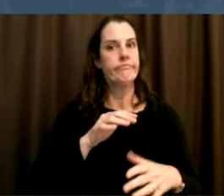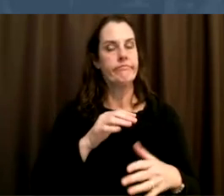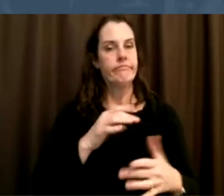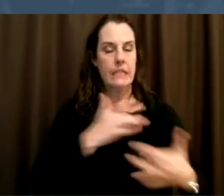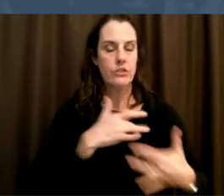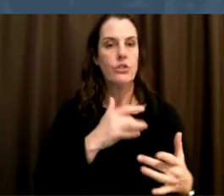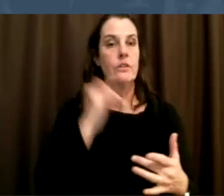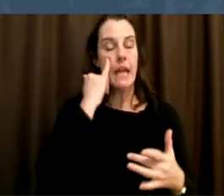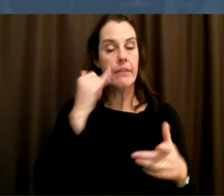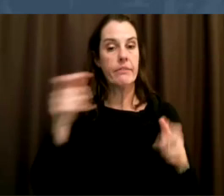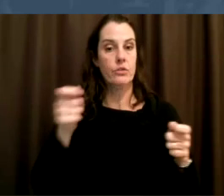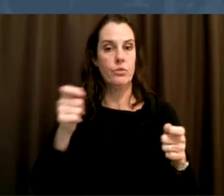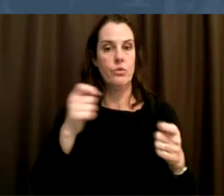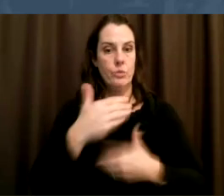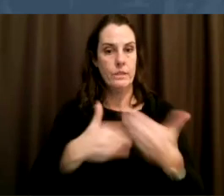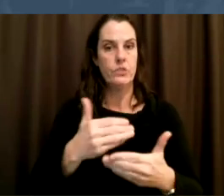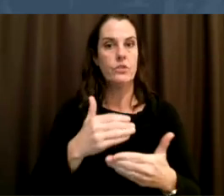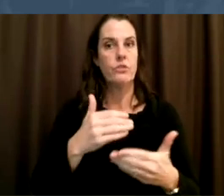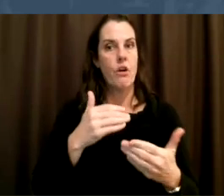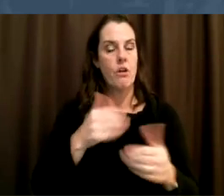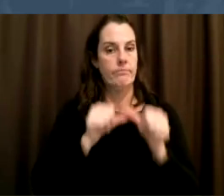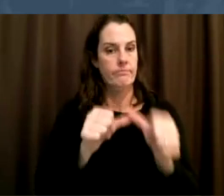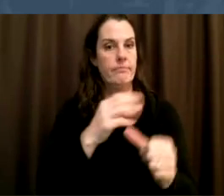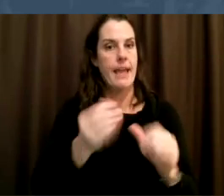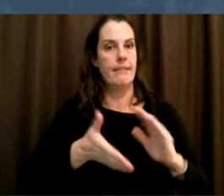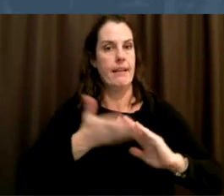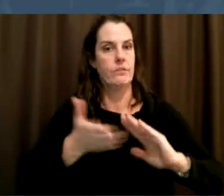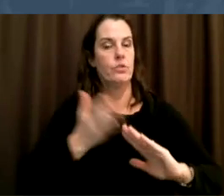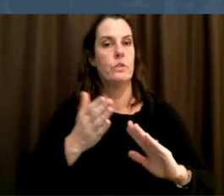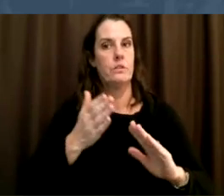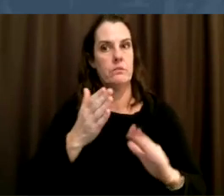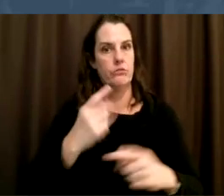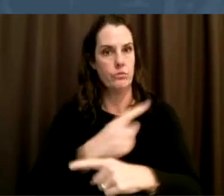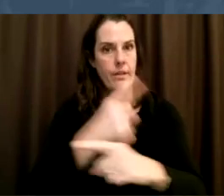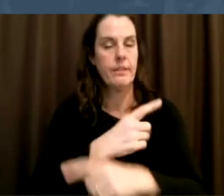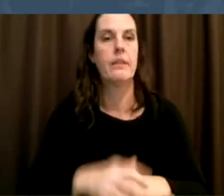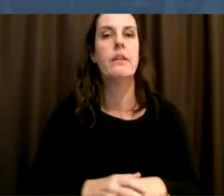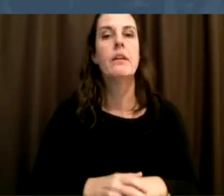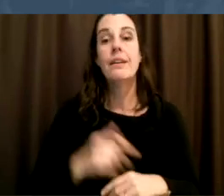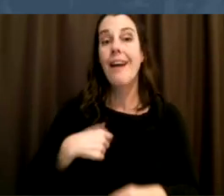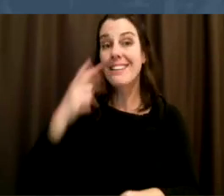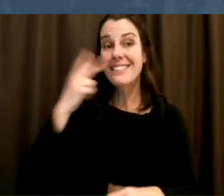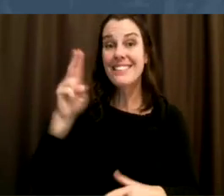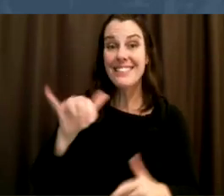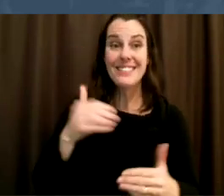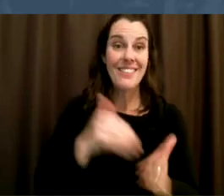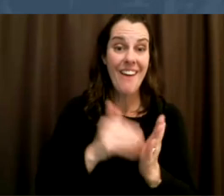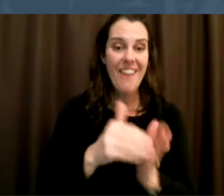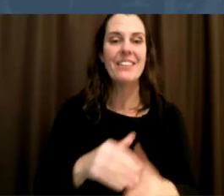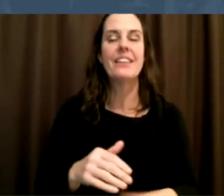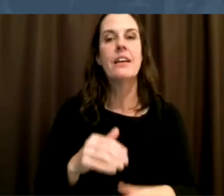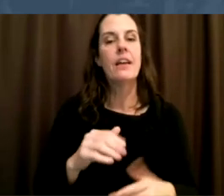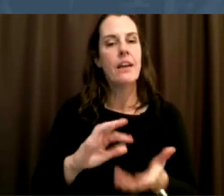and executed reliably, right? So really, I see this a lot. Like having an extensive